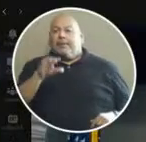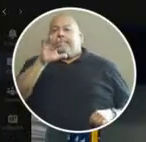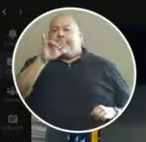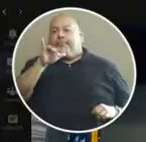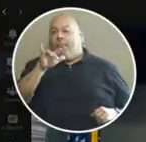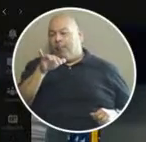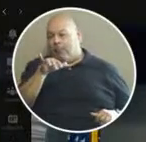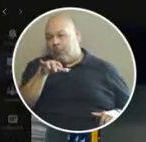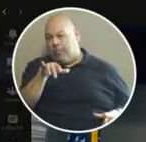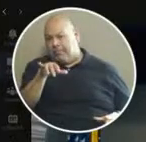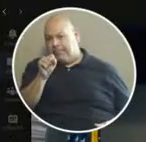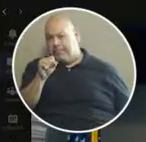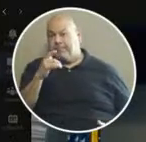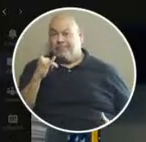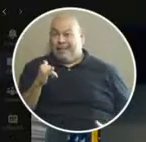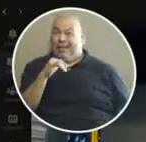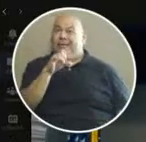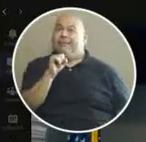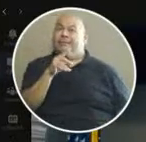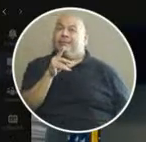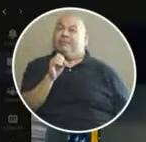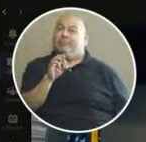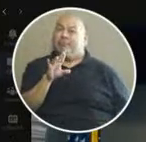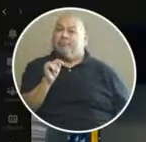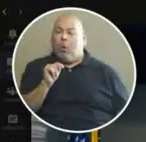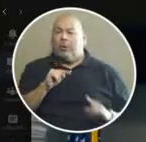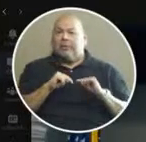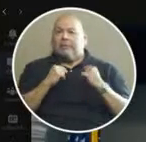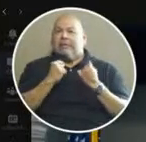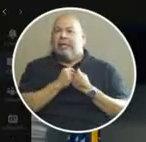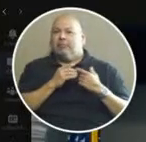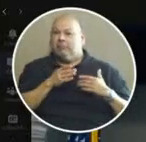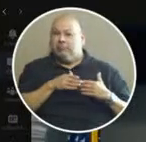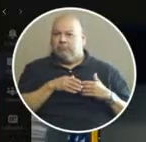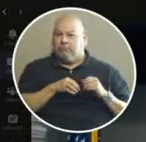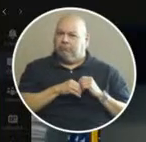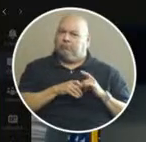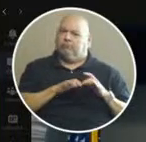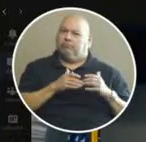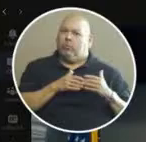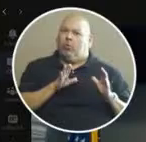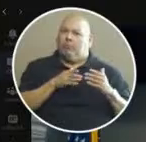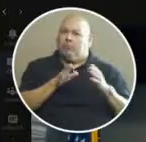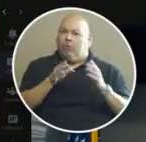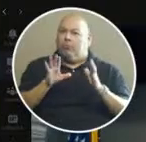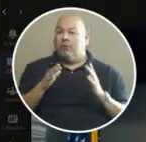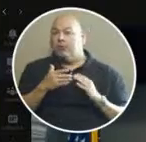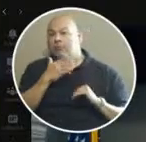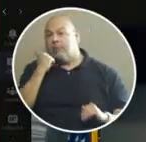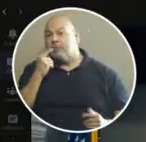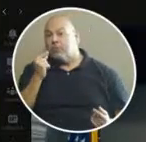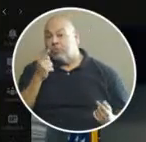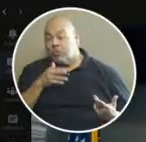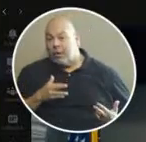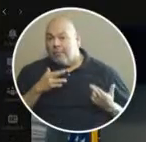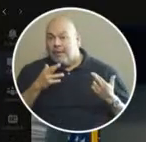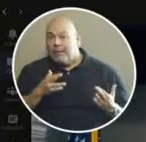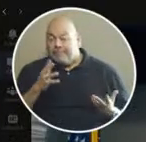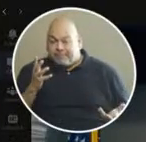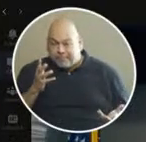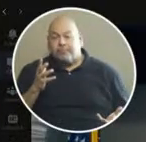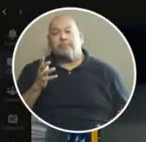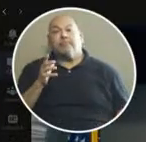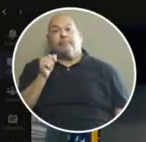Yes, now that the sports leagues are going to be starting to open slowly, one of the best recommendations that we have is